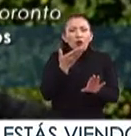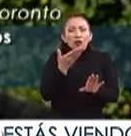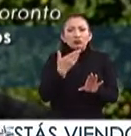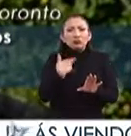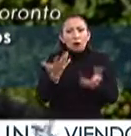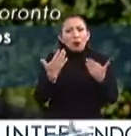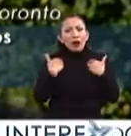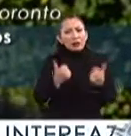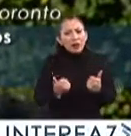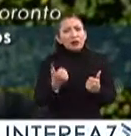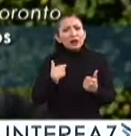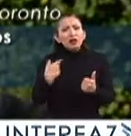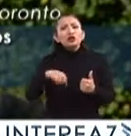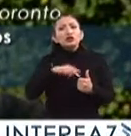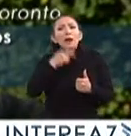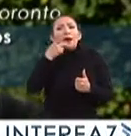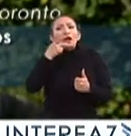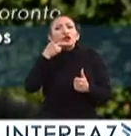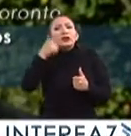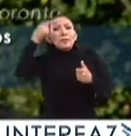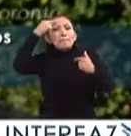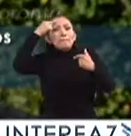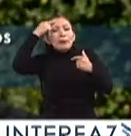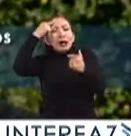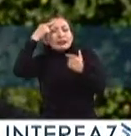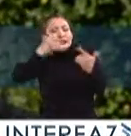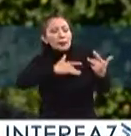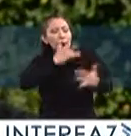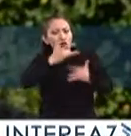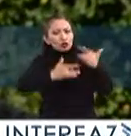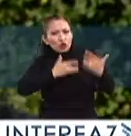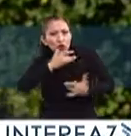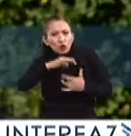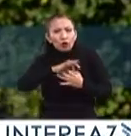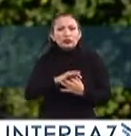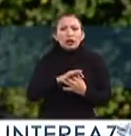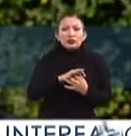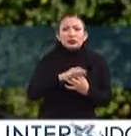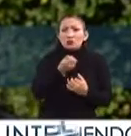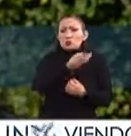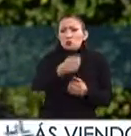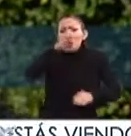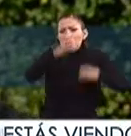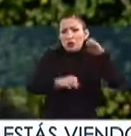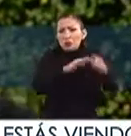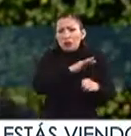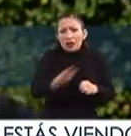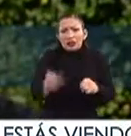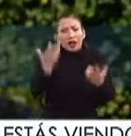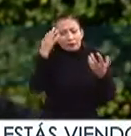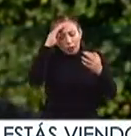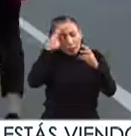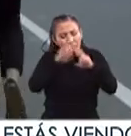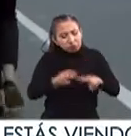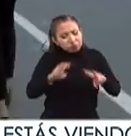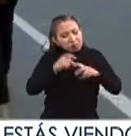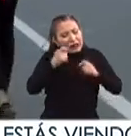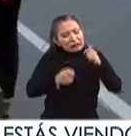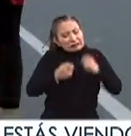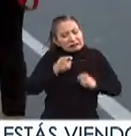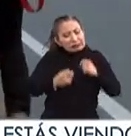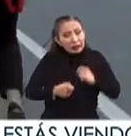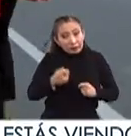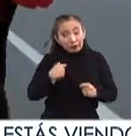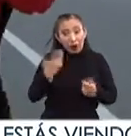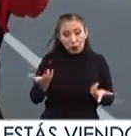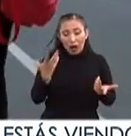get it right away because we're talking about our own minds, our own emotions. And so at any age, we're really able to think about that. Al momento